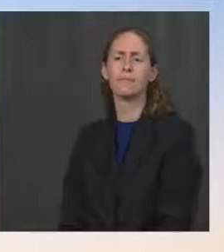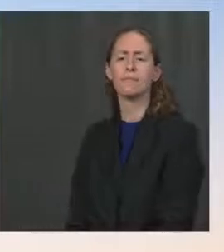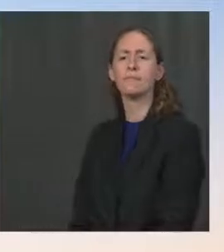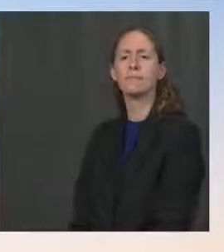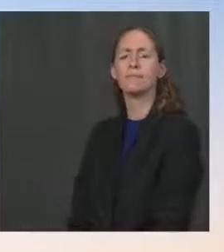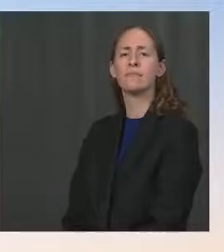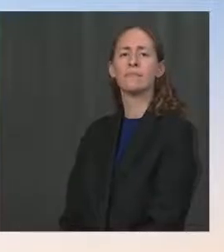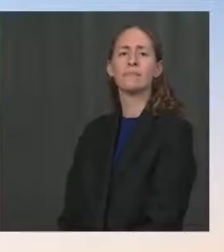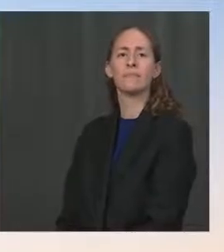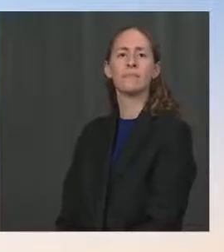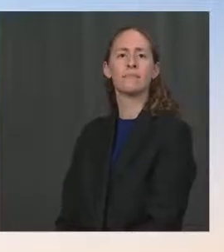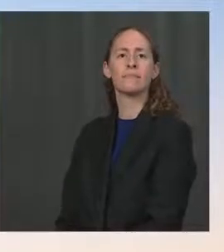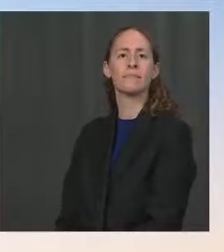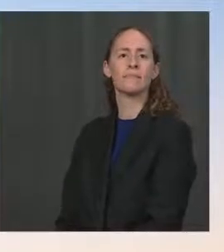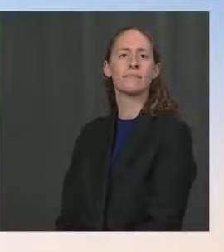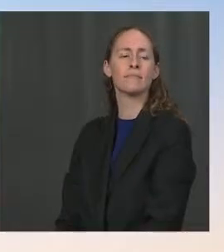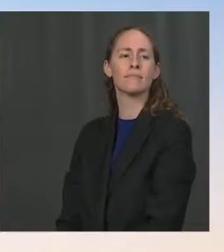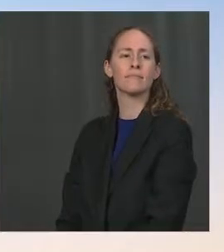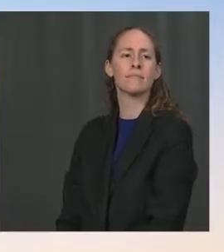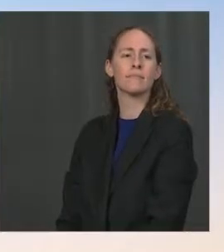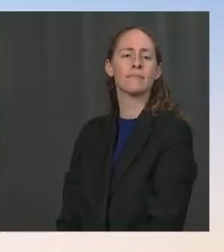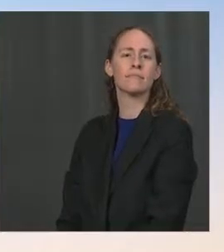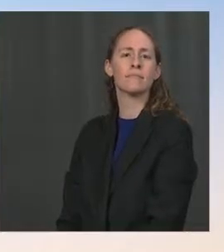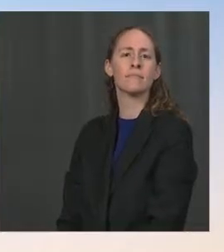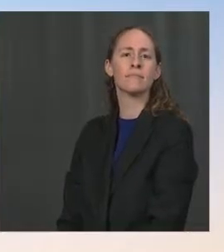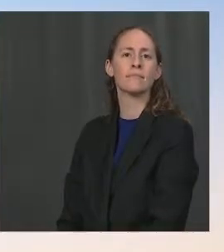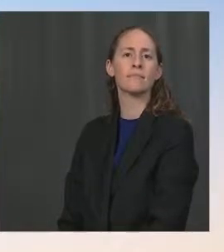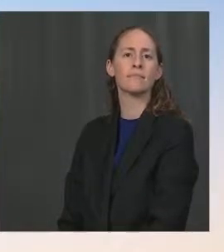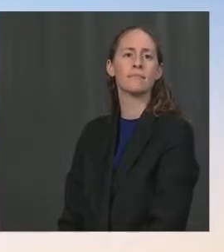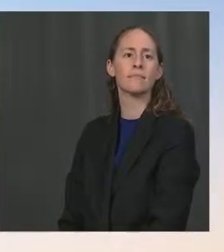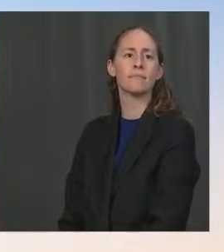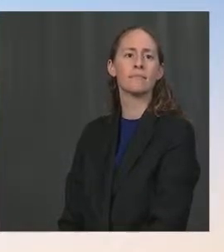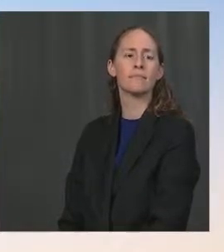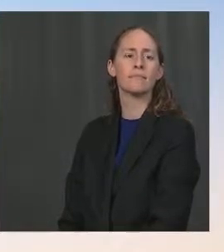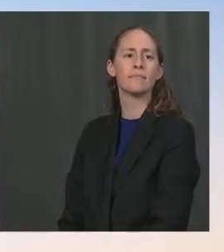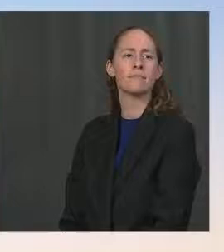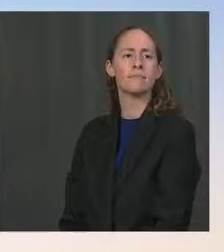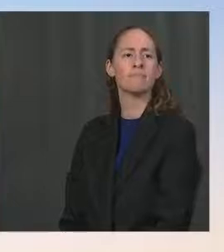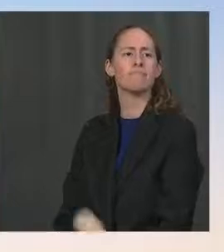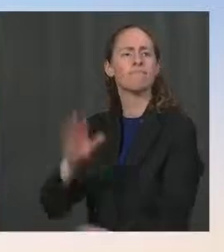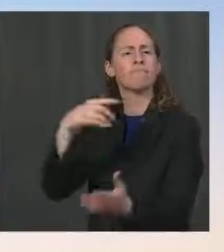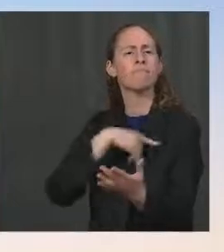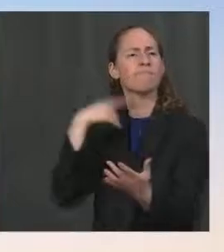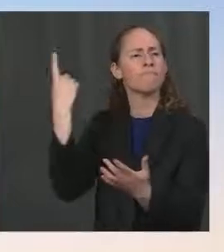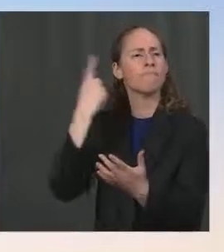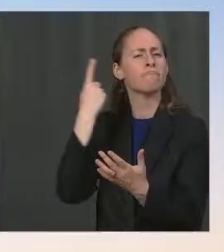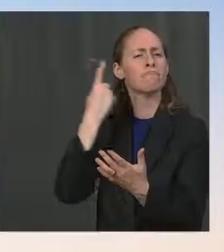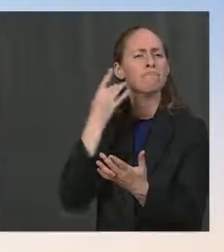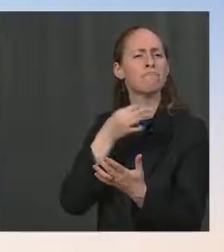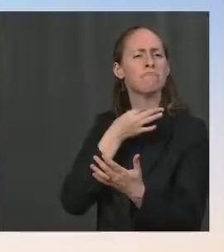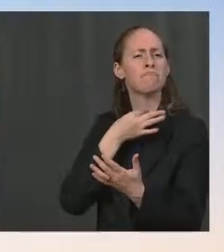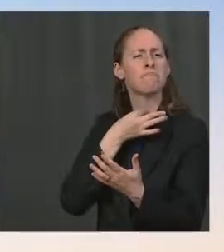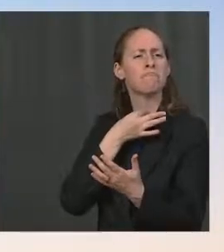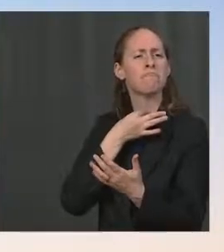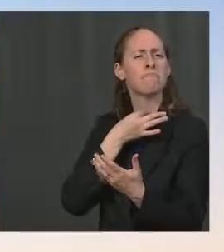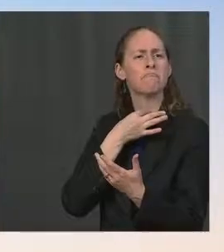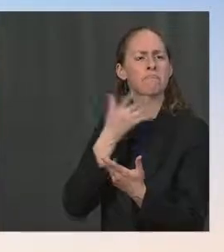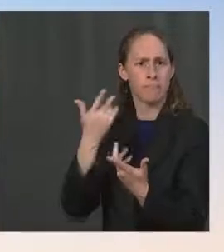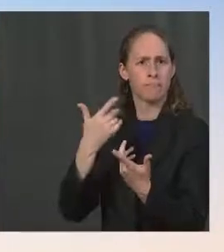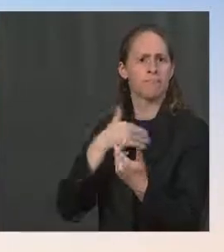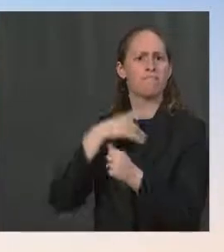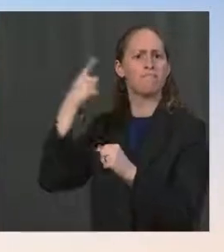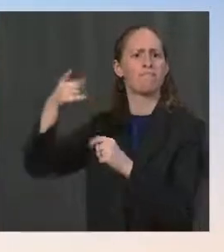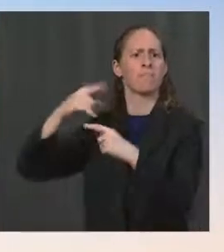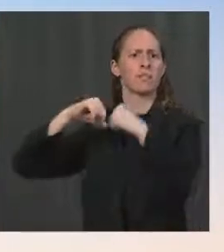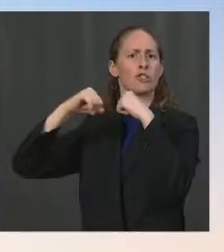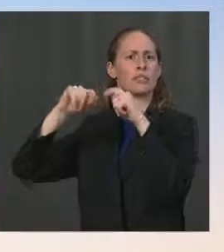blending together at this point, that the president did not have a meeting in the Situation Room with his national security team. I know there's stuff not on the schedule, the public schedule. But does the president